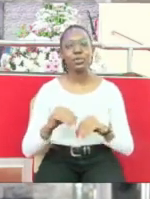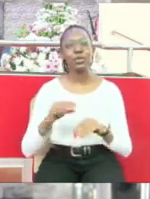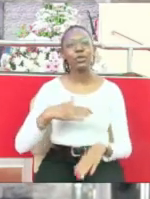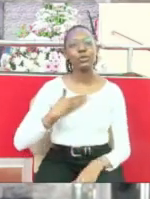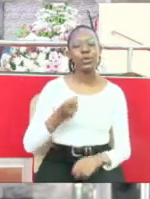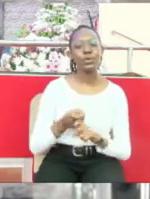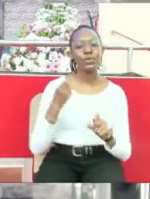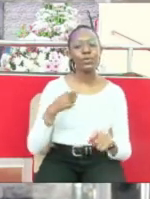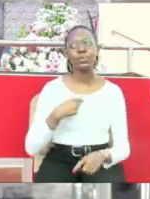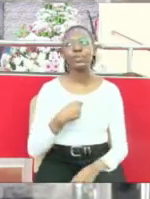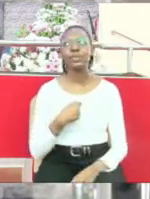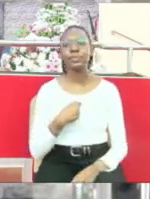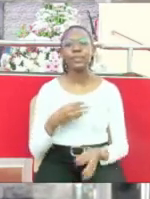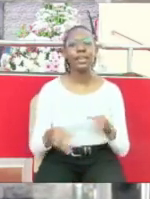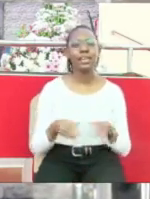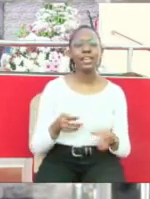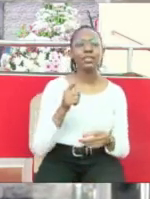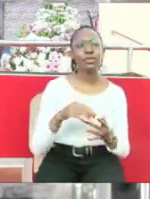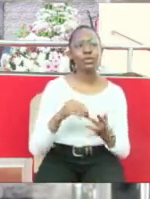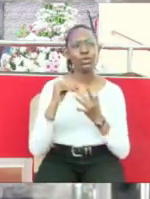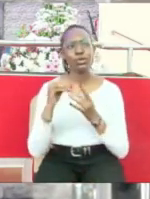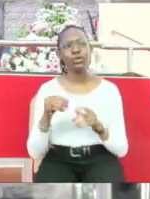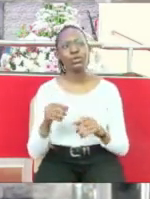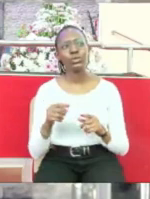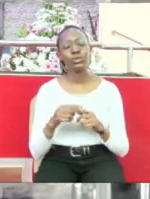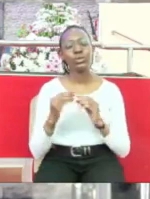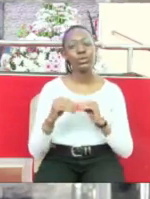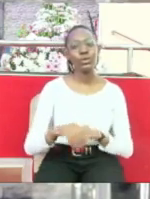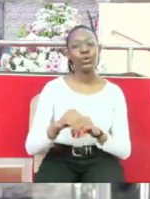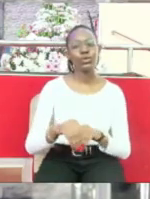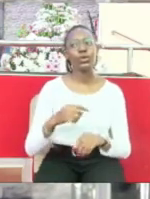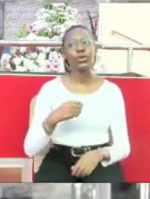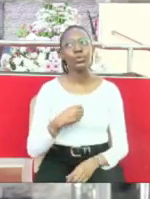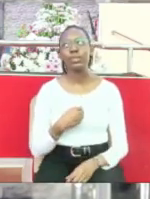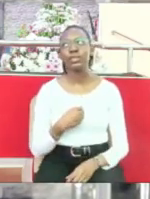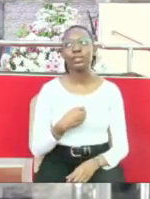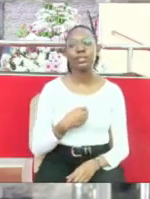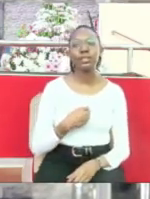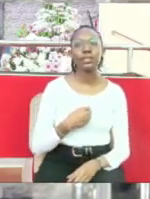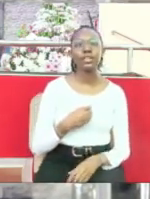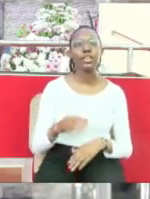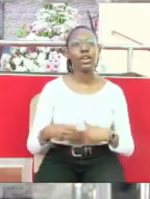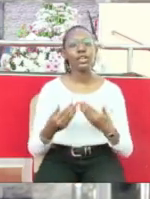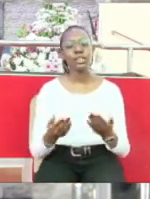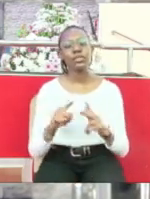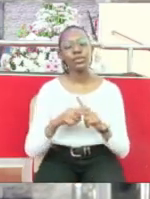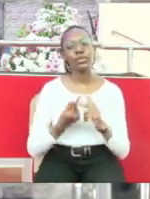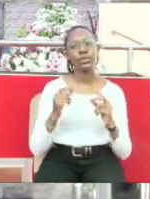follow him. Na hivyo basi kama waliamua mfuate. He would have offered them. Angewapa new beginning. Mwanzo mpya.